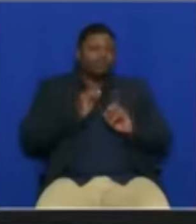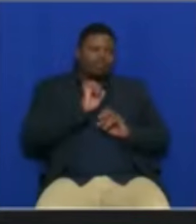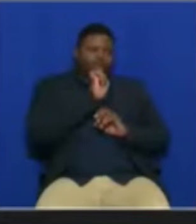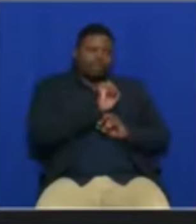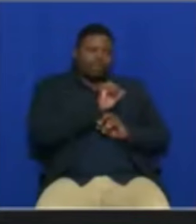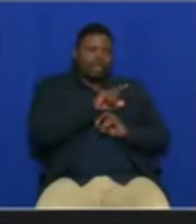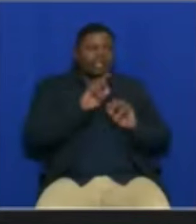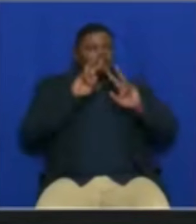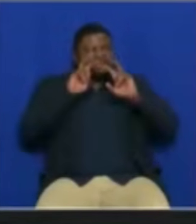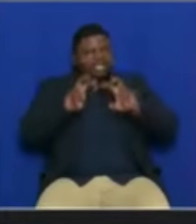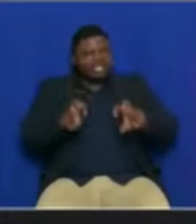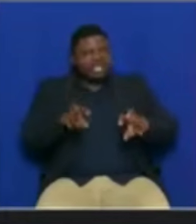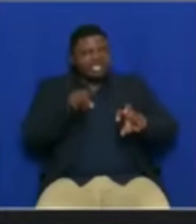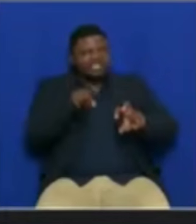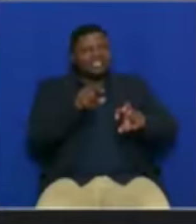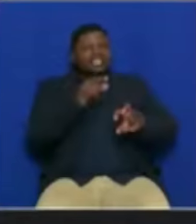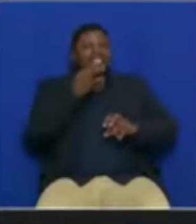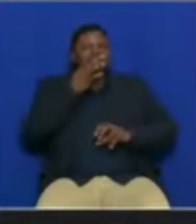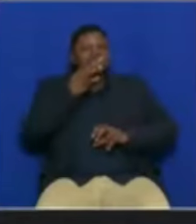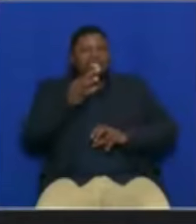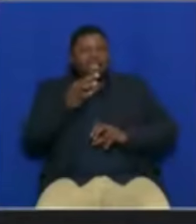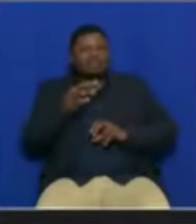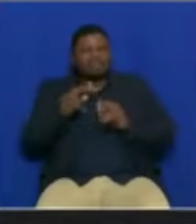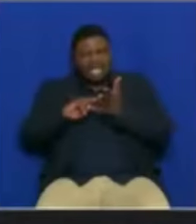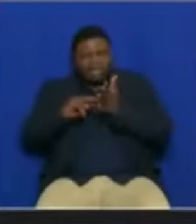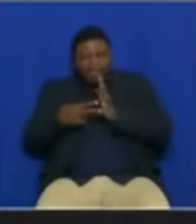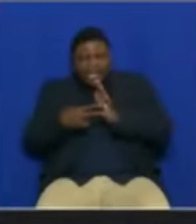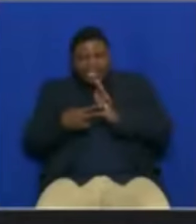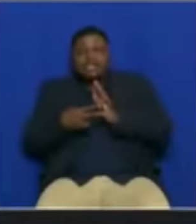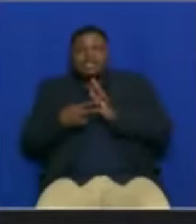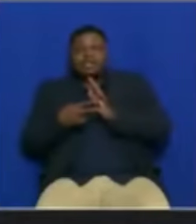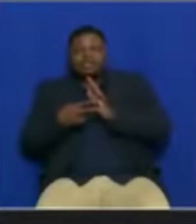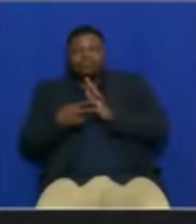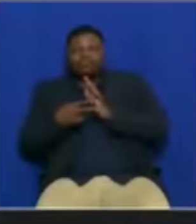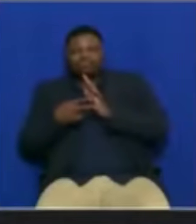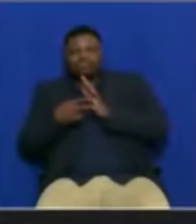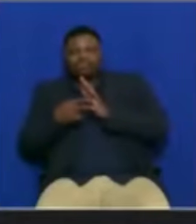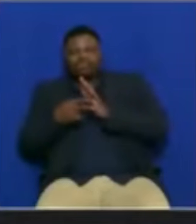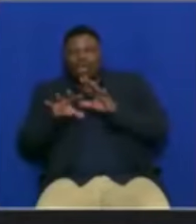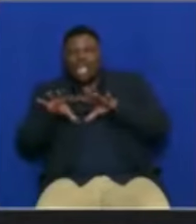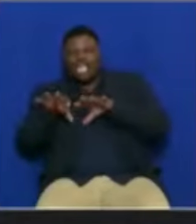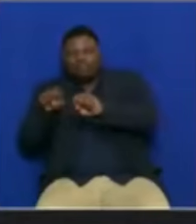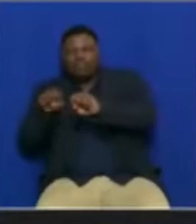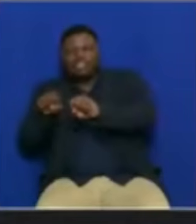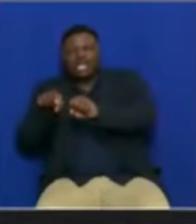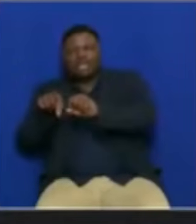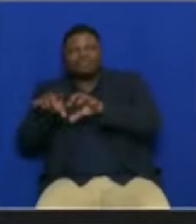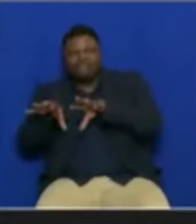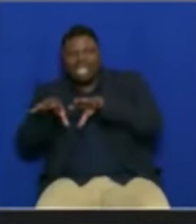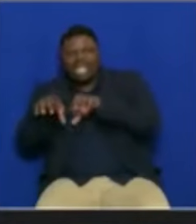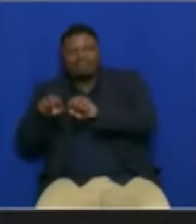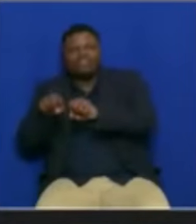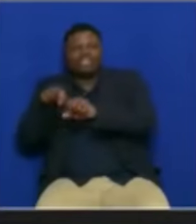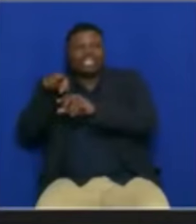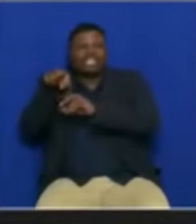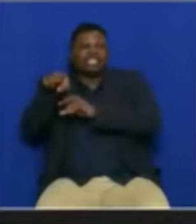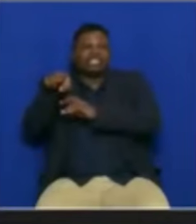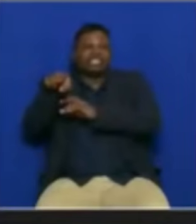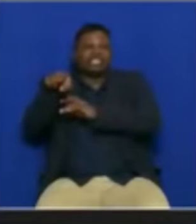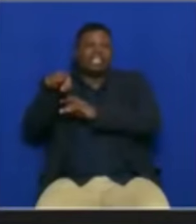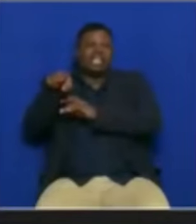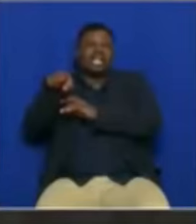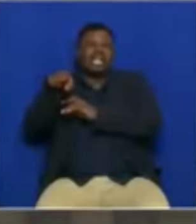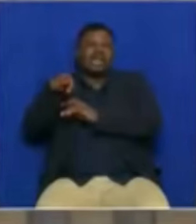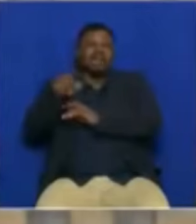are planning to capture crime intelligence if they haven't already? Commissioner, there